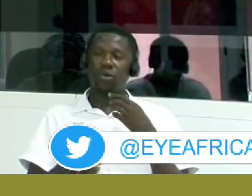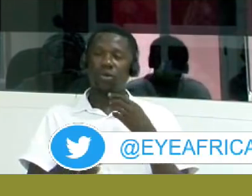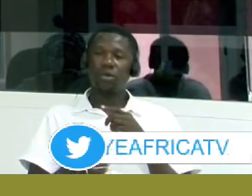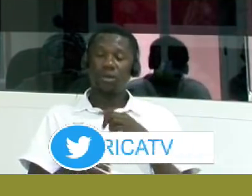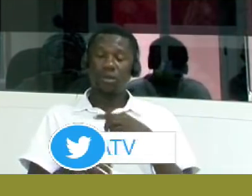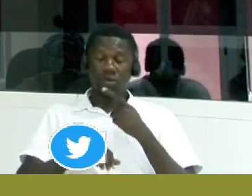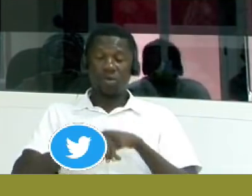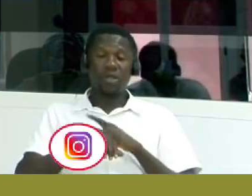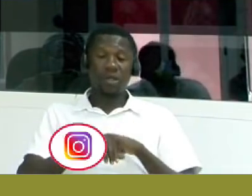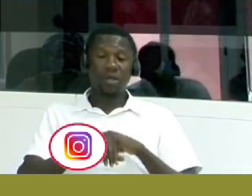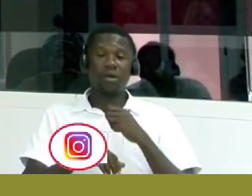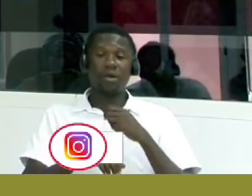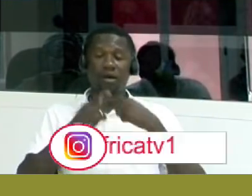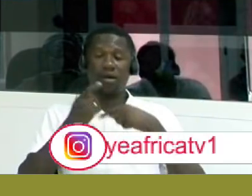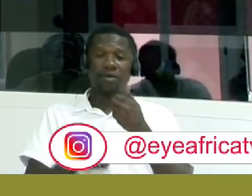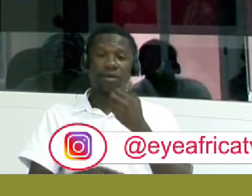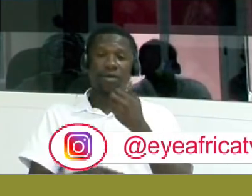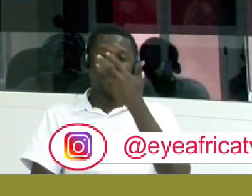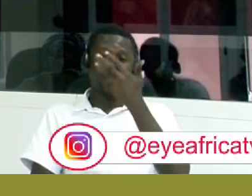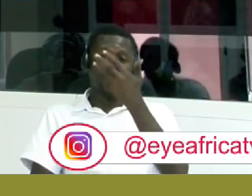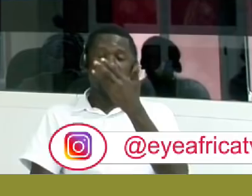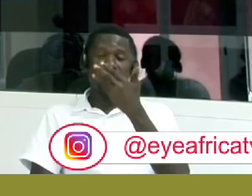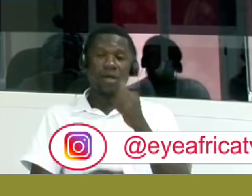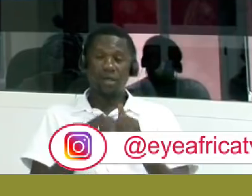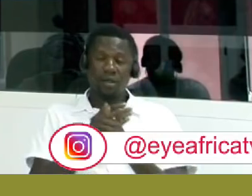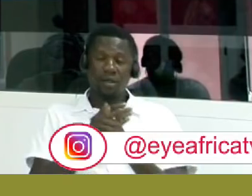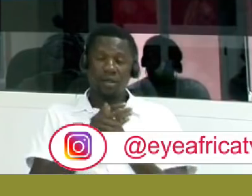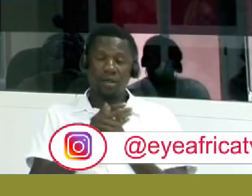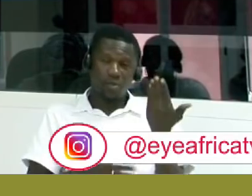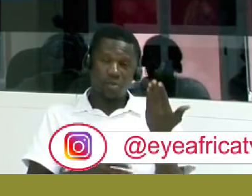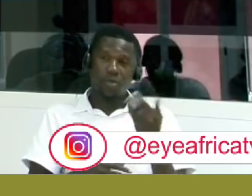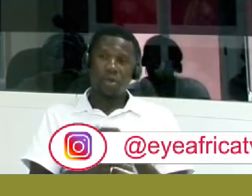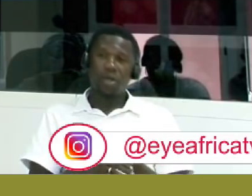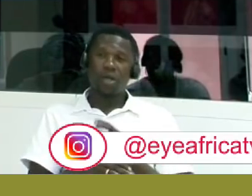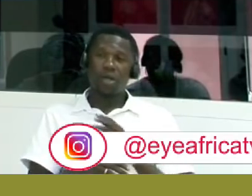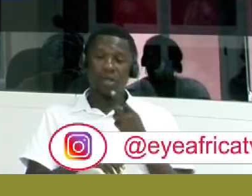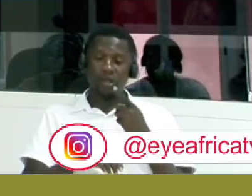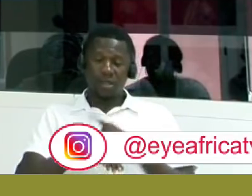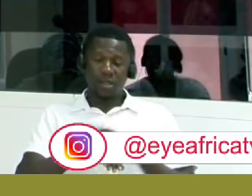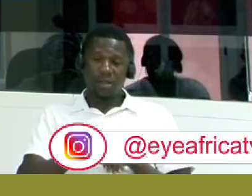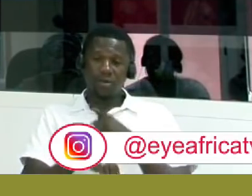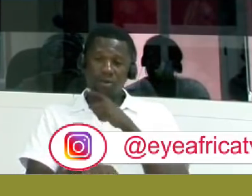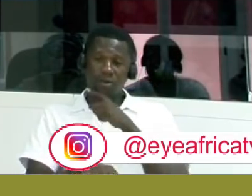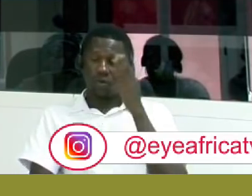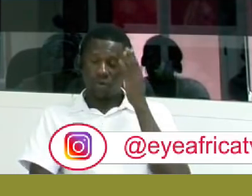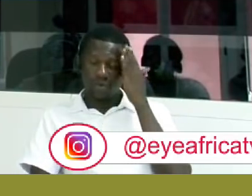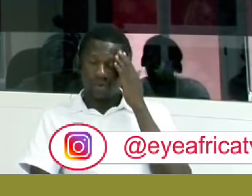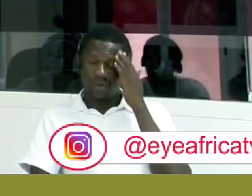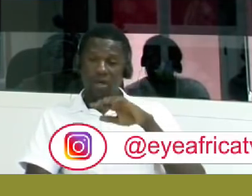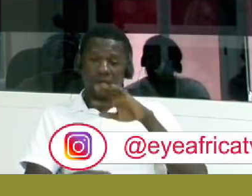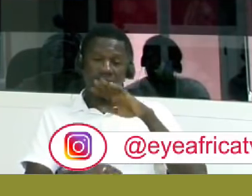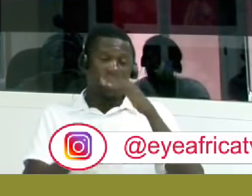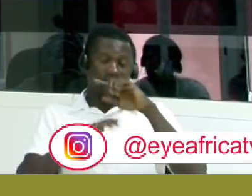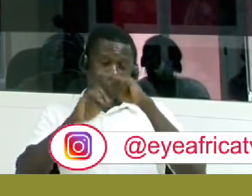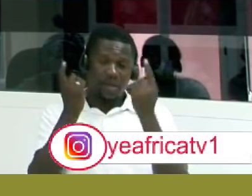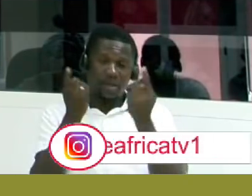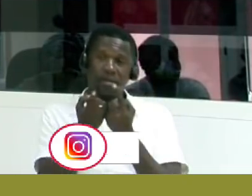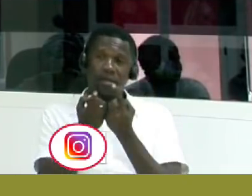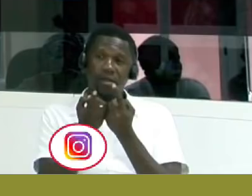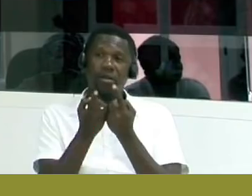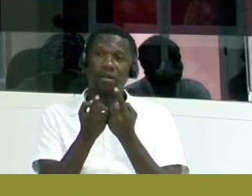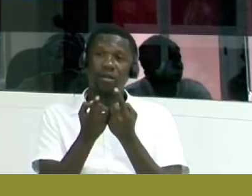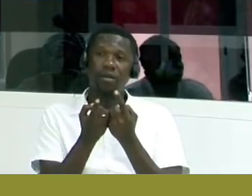after 9 a.m.? Must have been, yes, certainly. At that stage, you knew that everything was